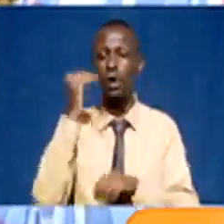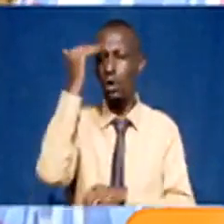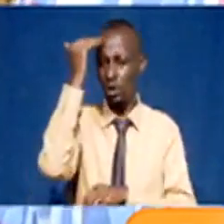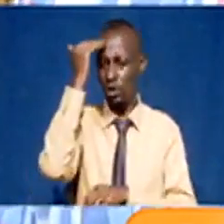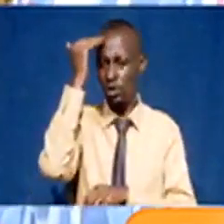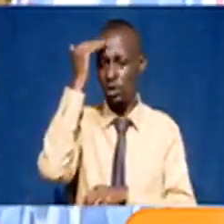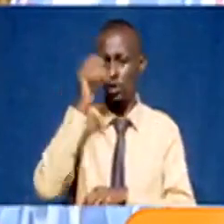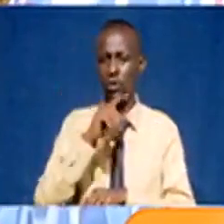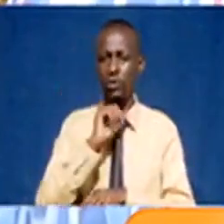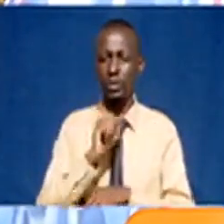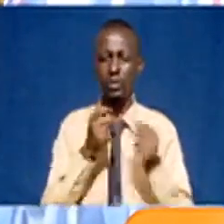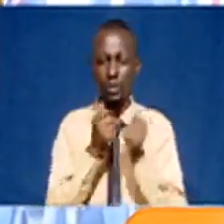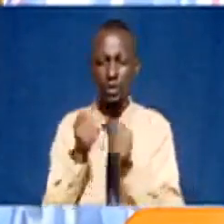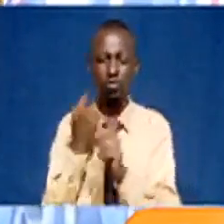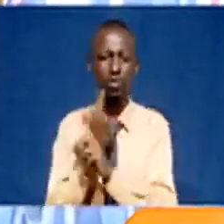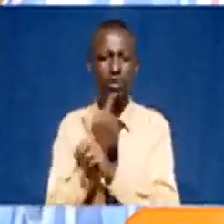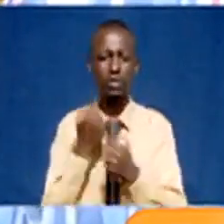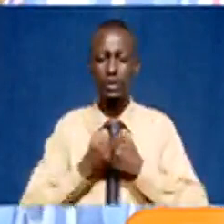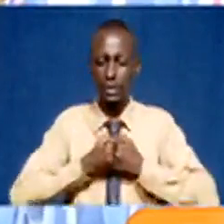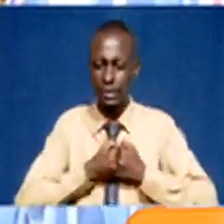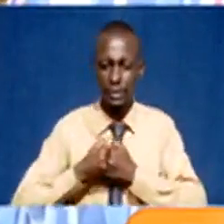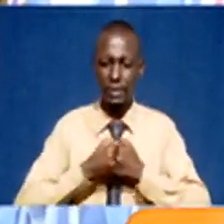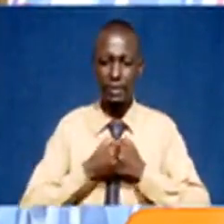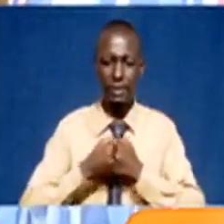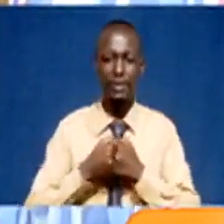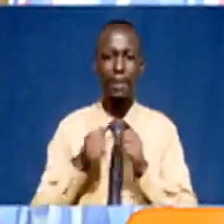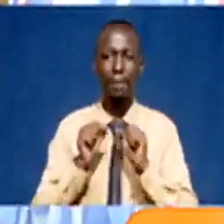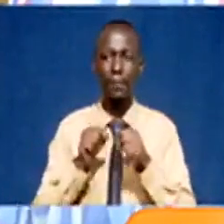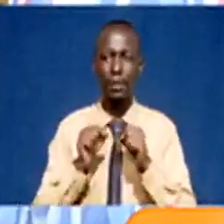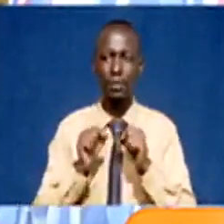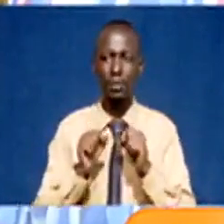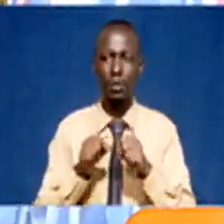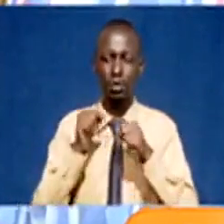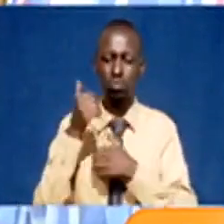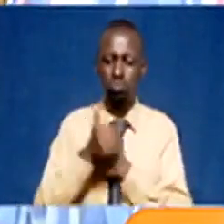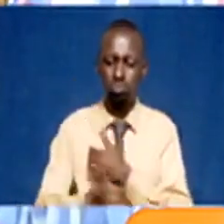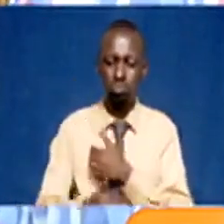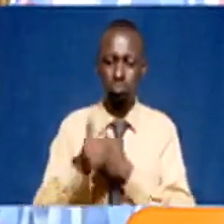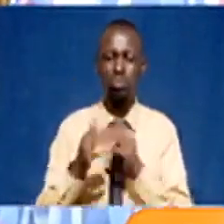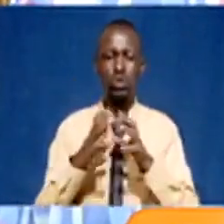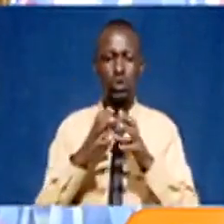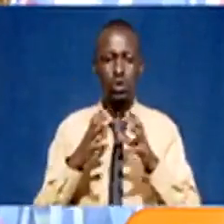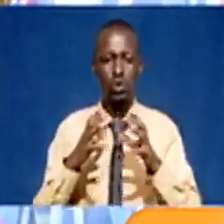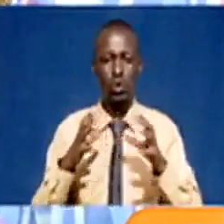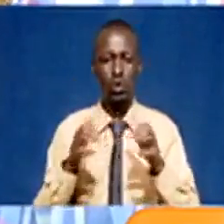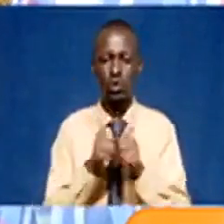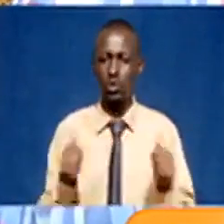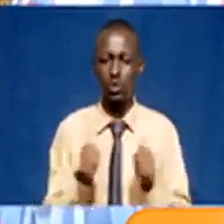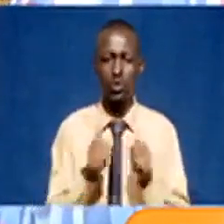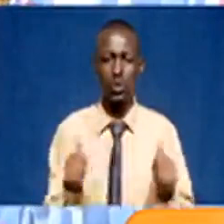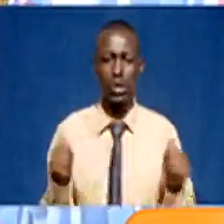the constraints one by one, and we are going to lock ourselves into a high vibrancy growth. That is why you found